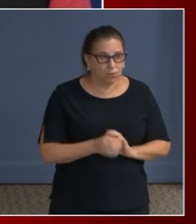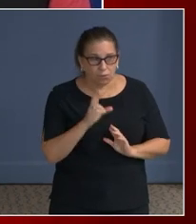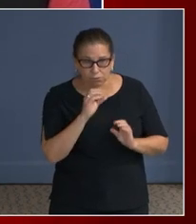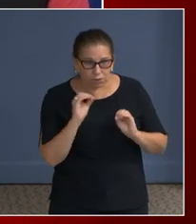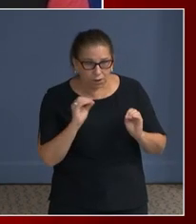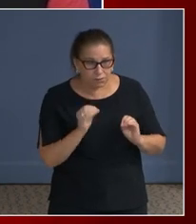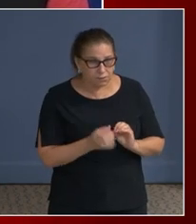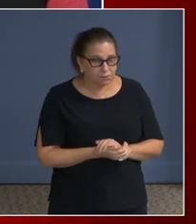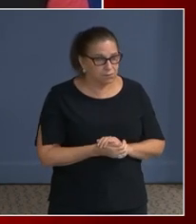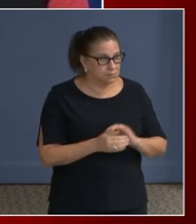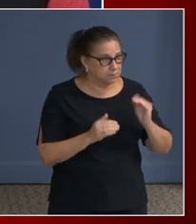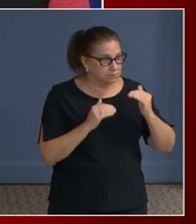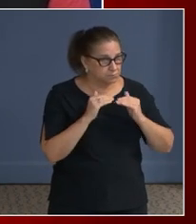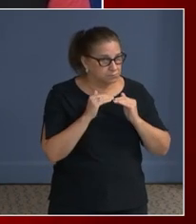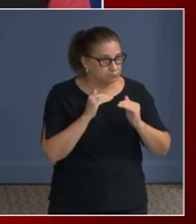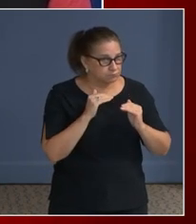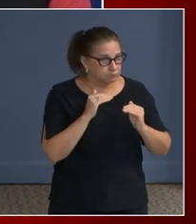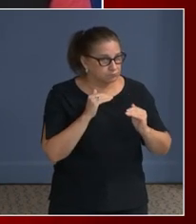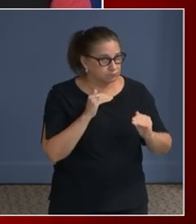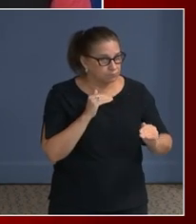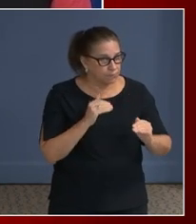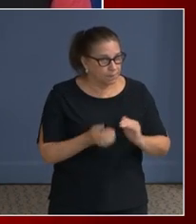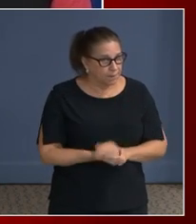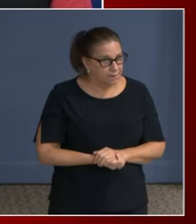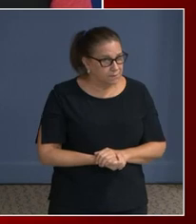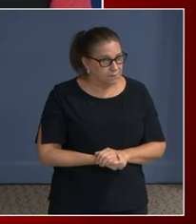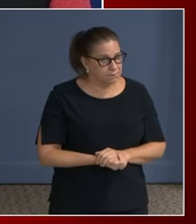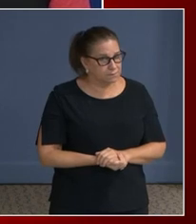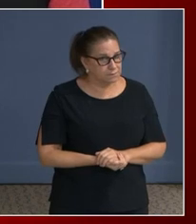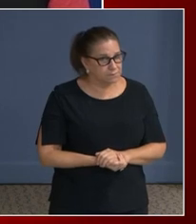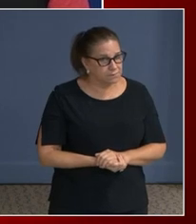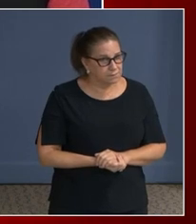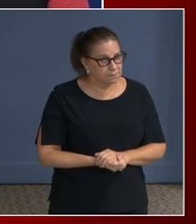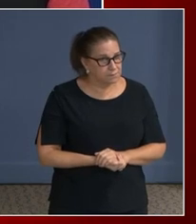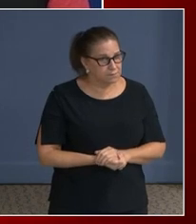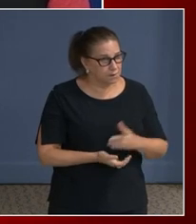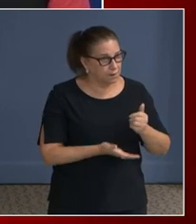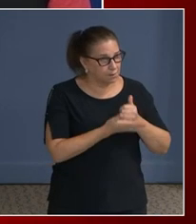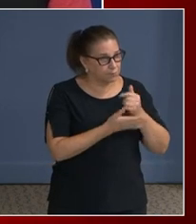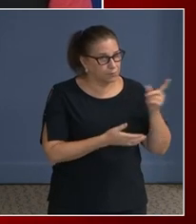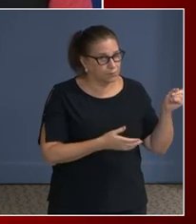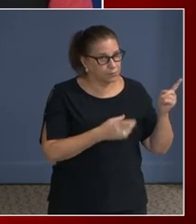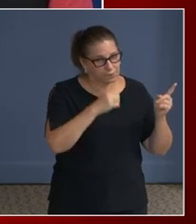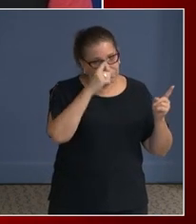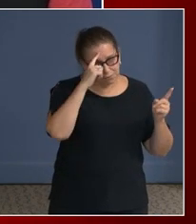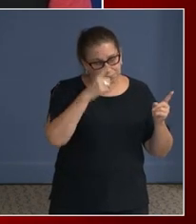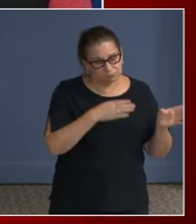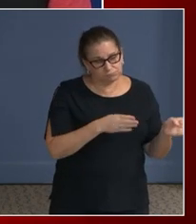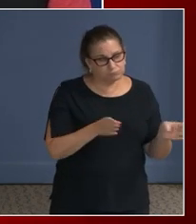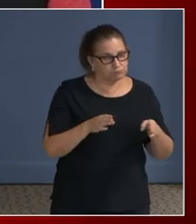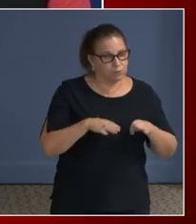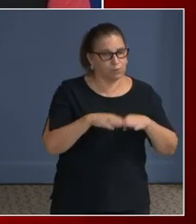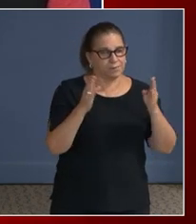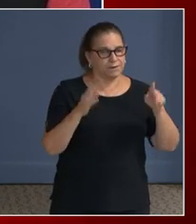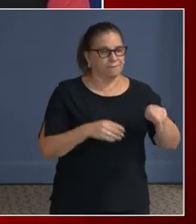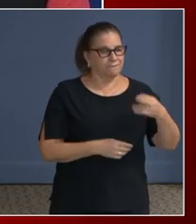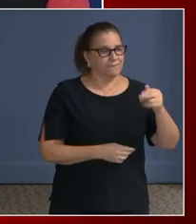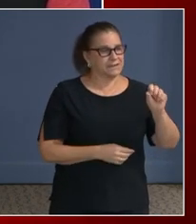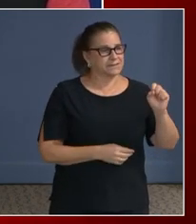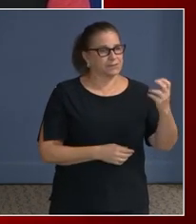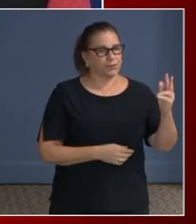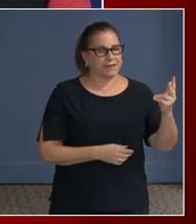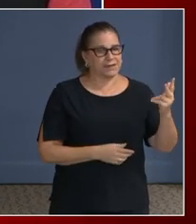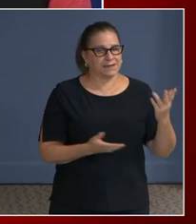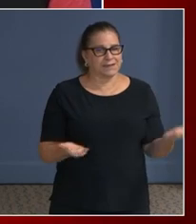Does that influence at what point you would consider moving to phase 3, or at least lessen some of the restrictions in